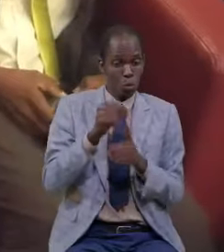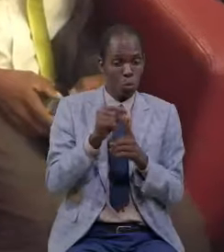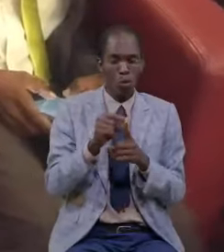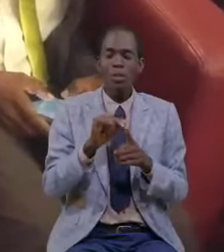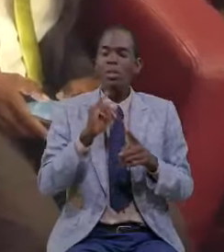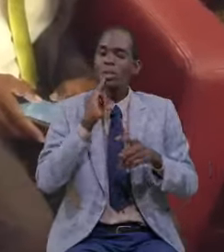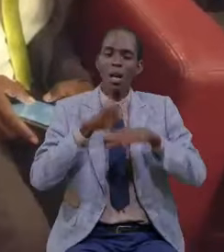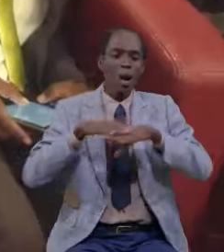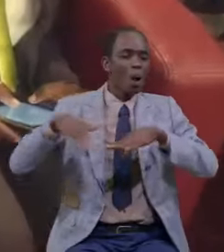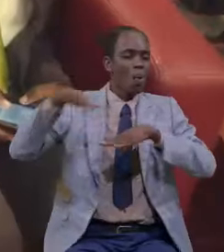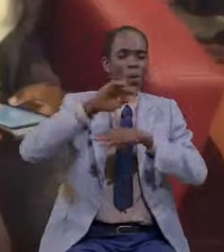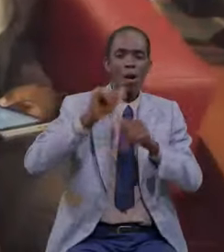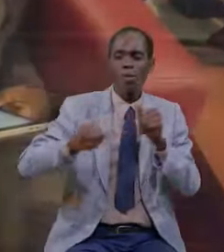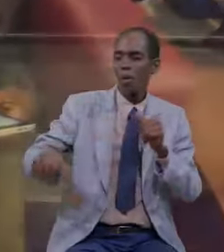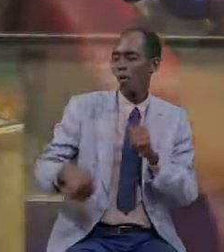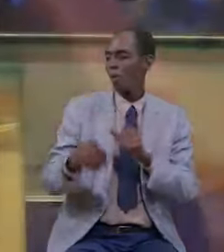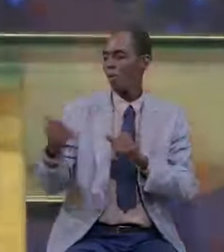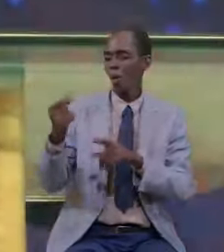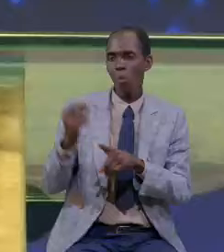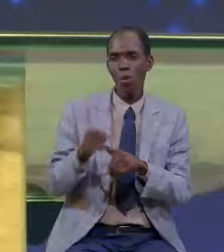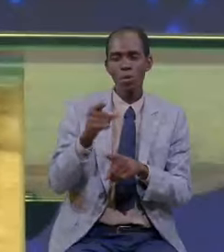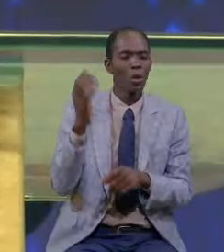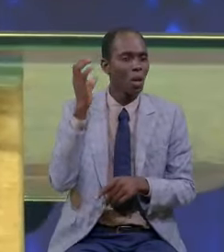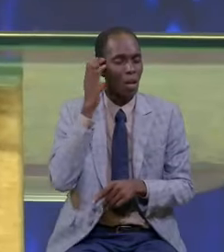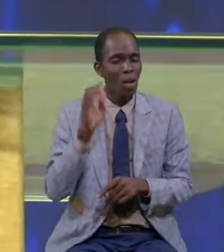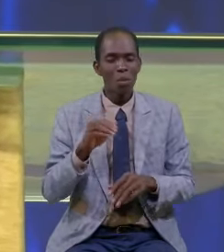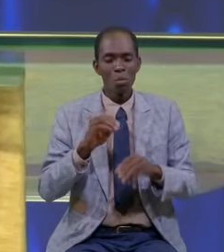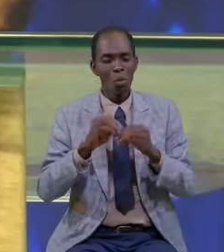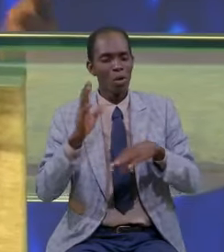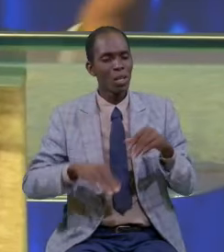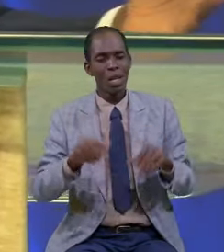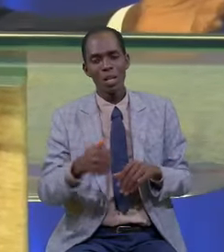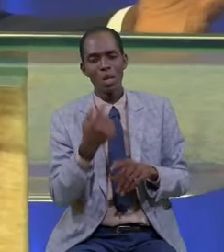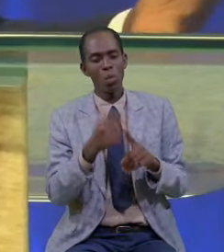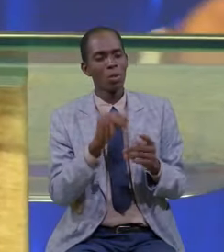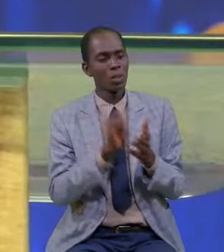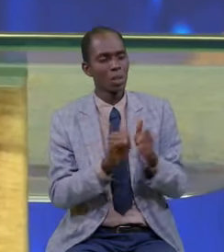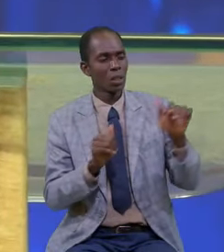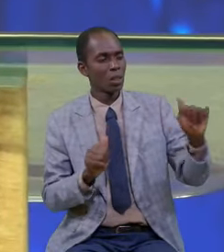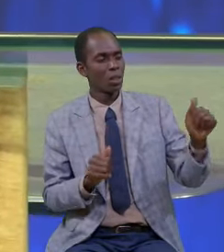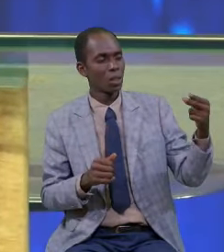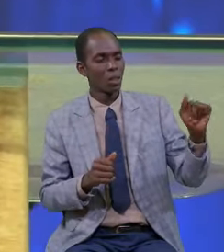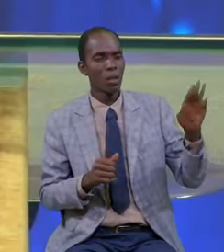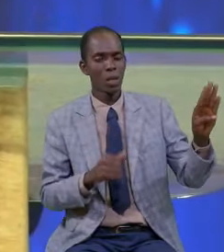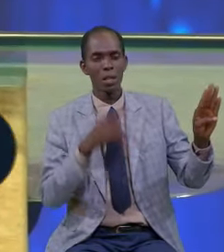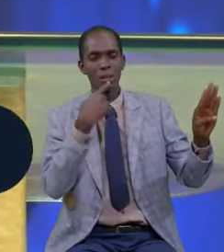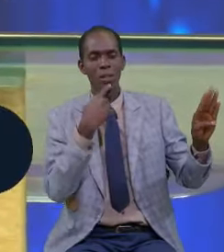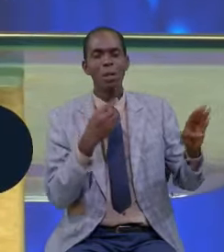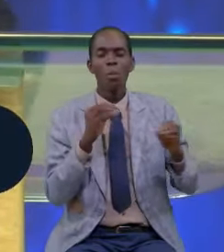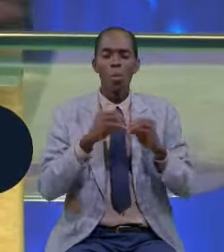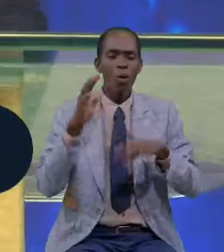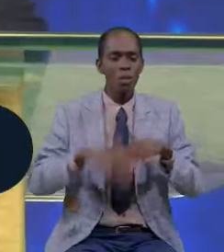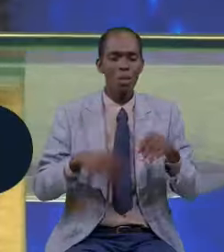have heard. Every other word Ahab might have spoken. Every other word the Baal worshippers might have